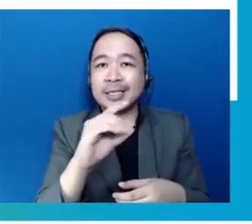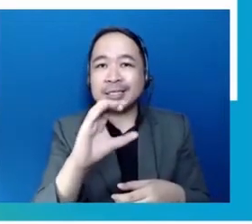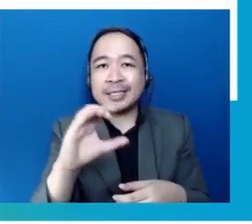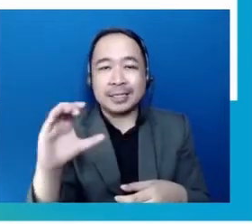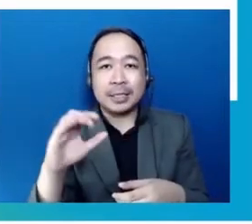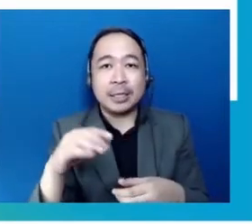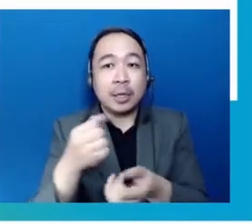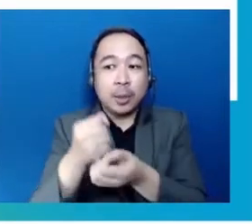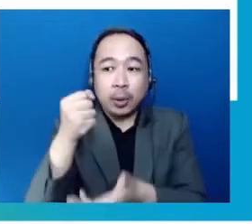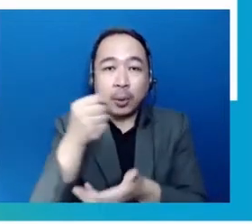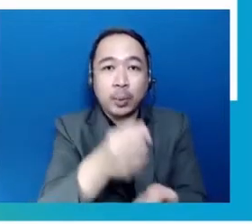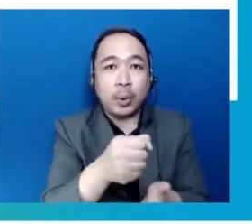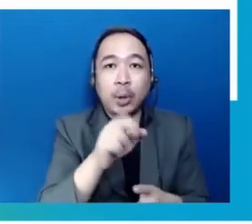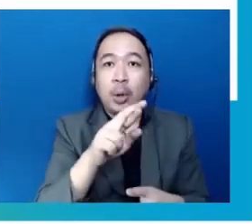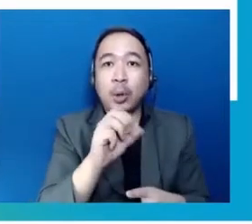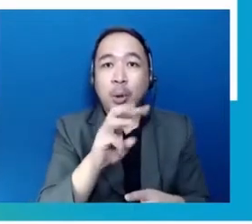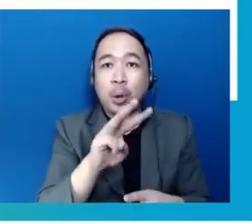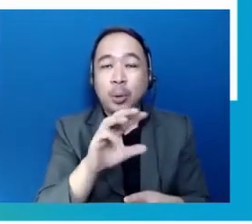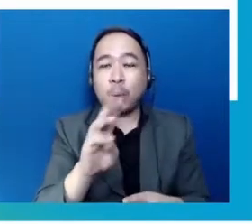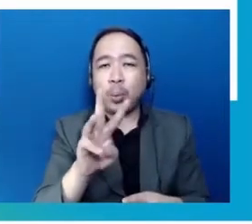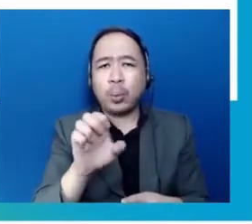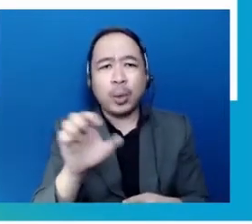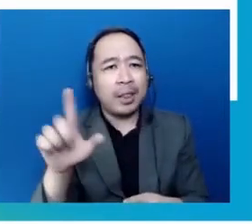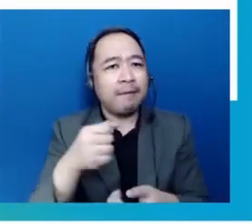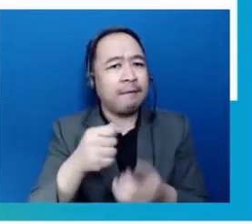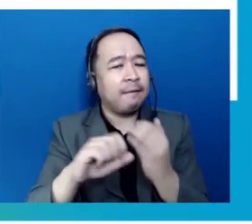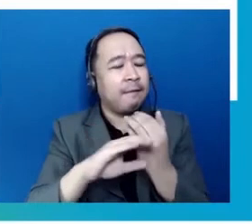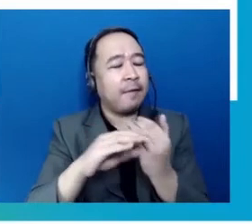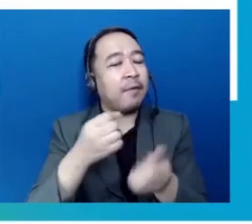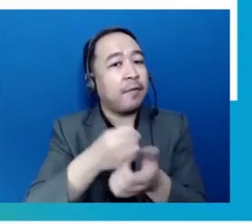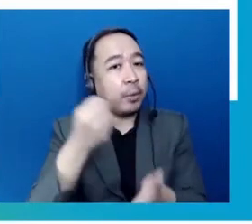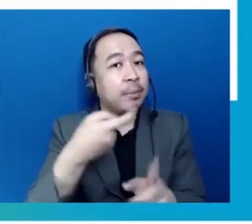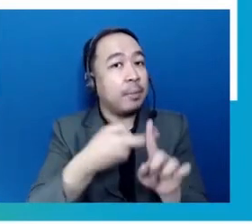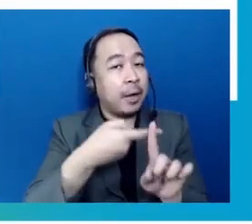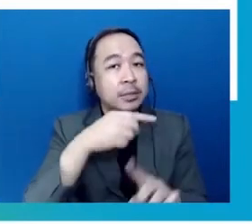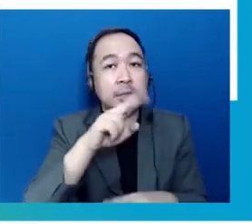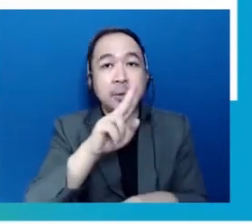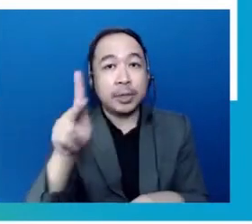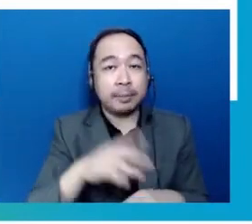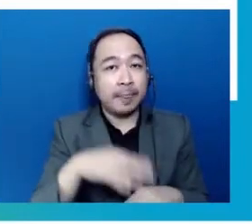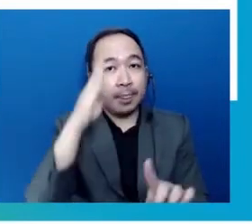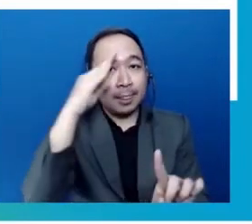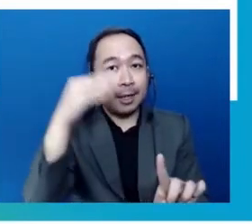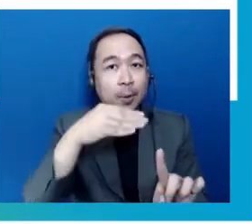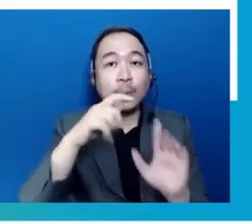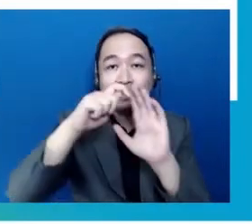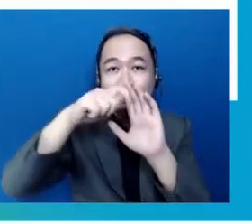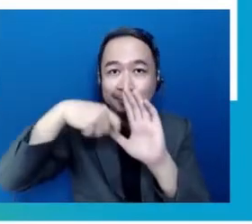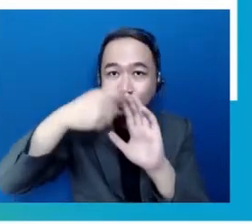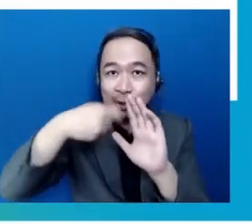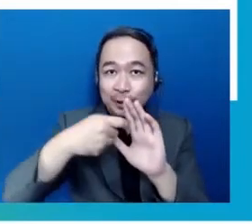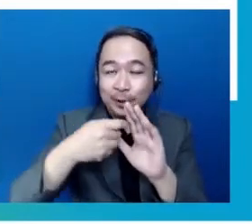the Rockefeller Foundation and the governments of Switzerland and United Kingdom. The goal of this project is to promote